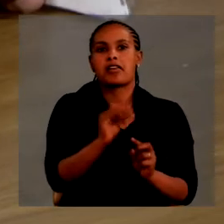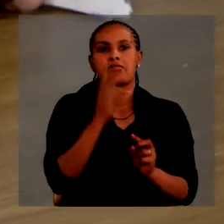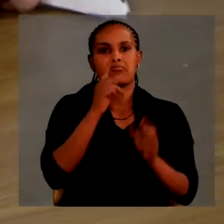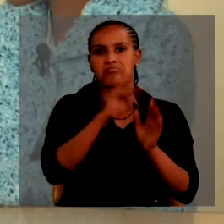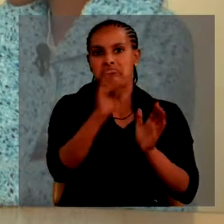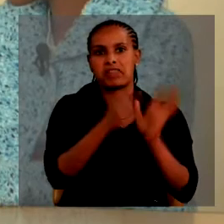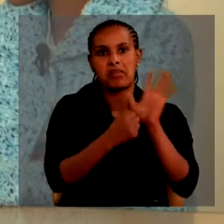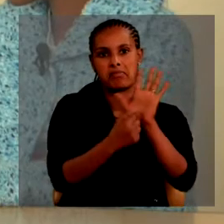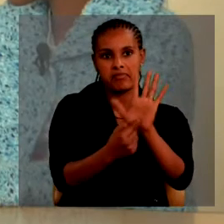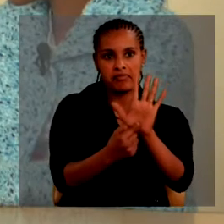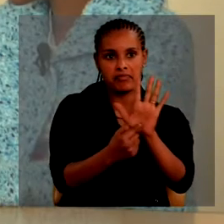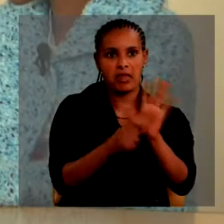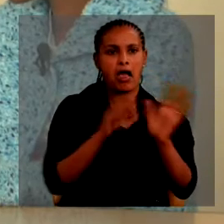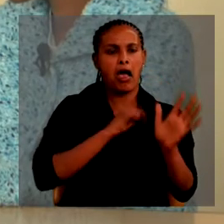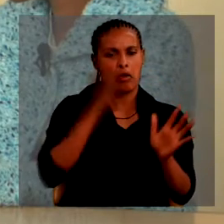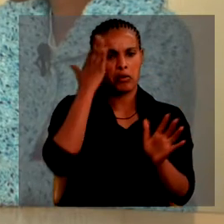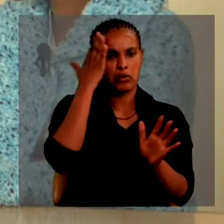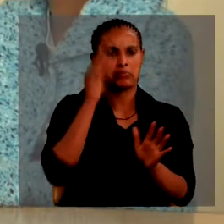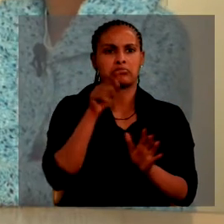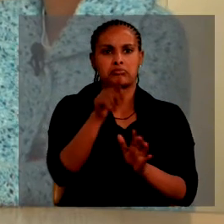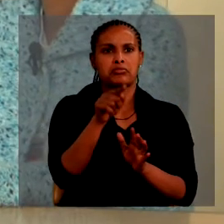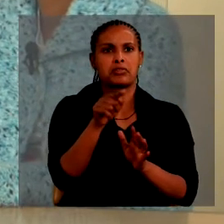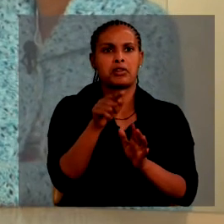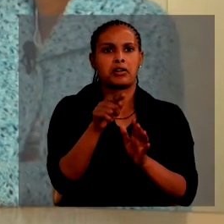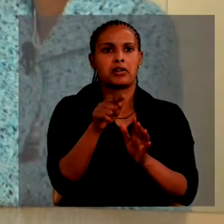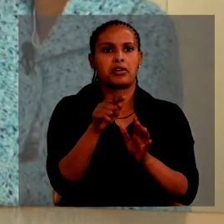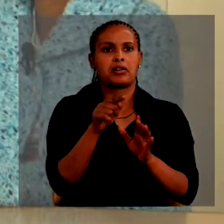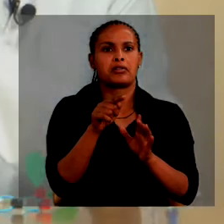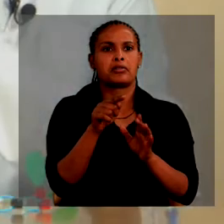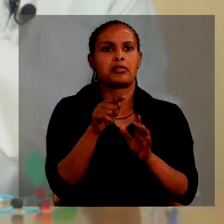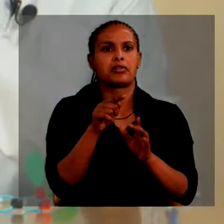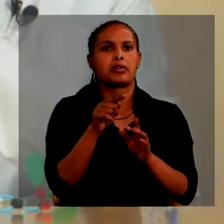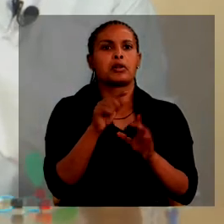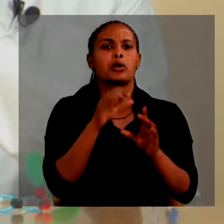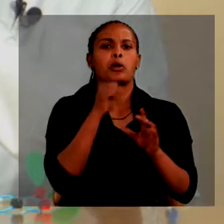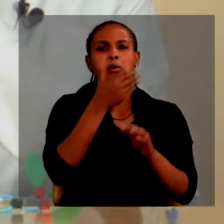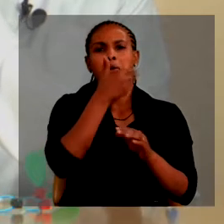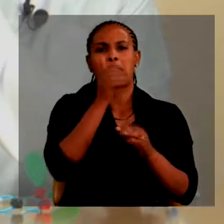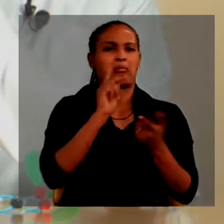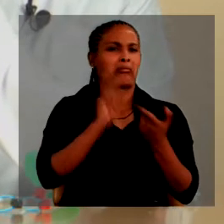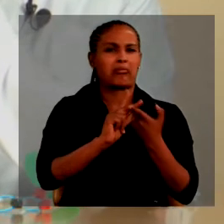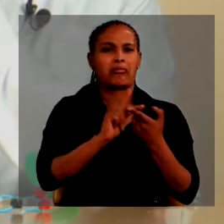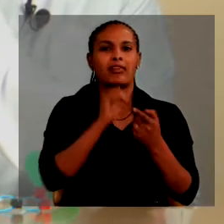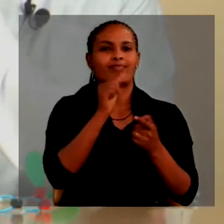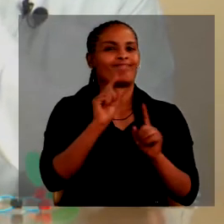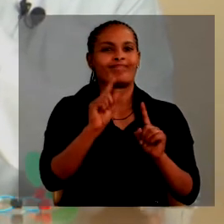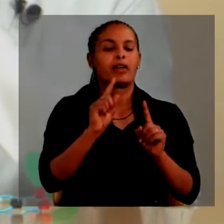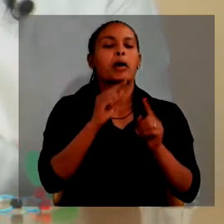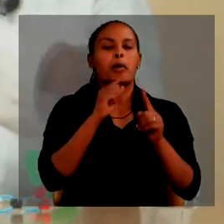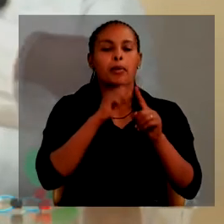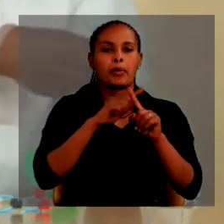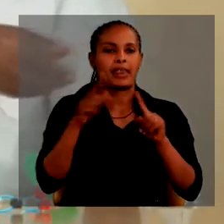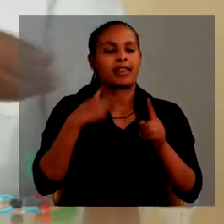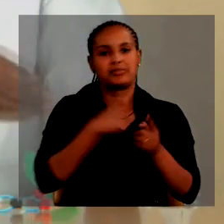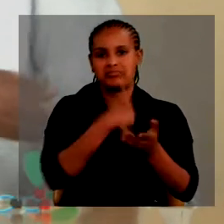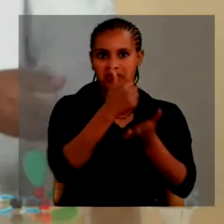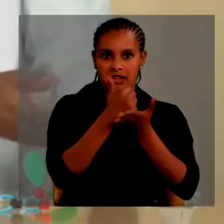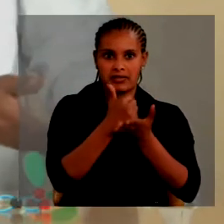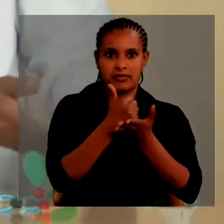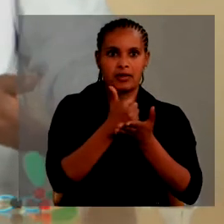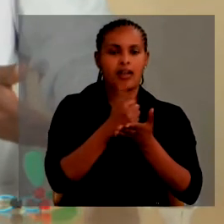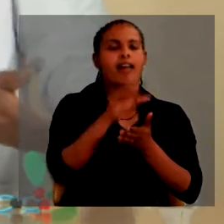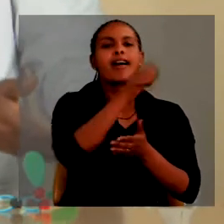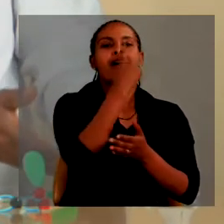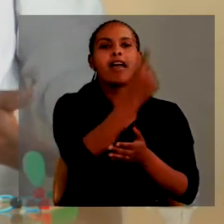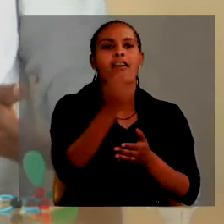this one. I know this is not the best of its kind, but it helps. So